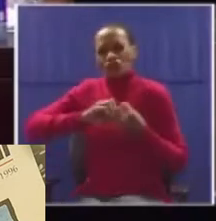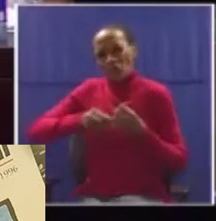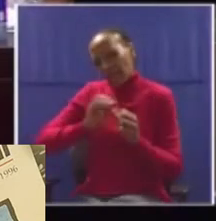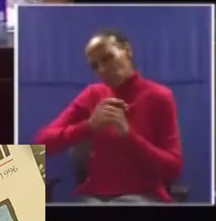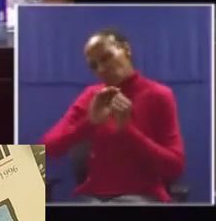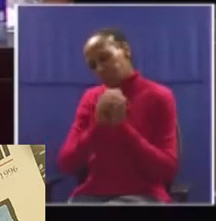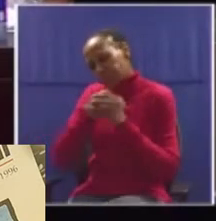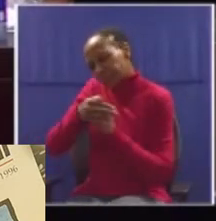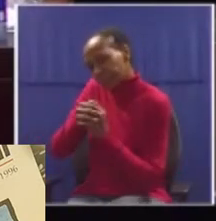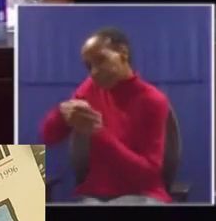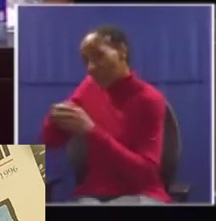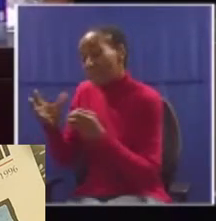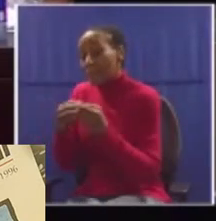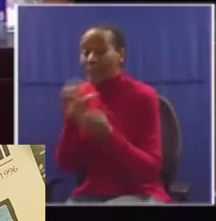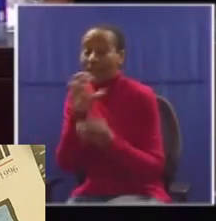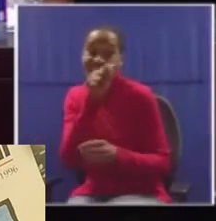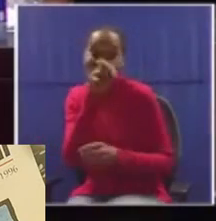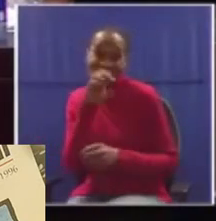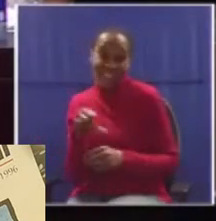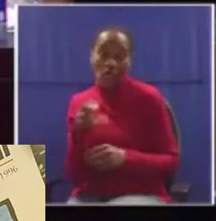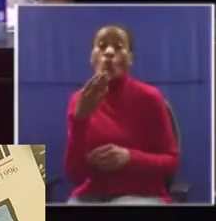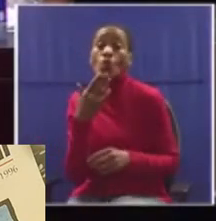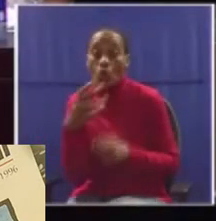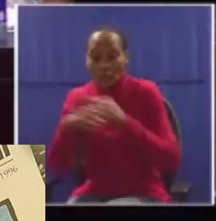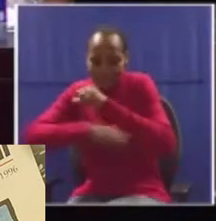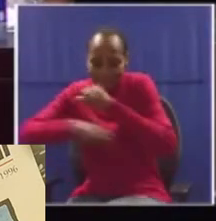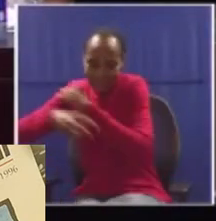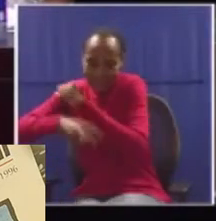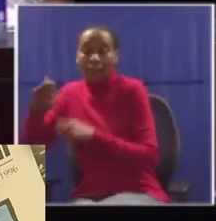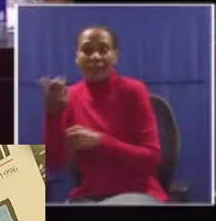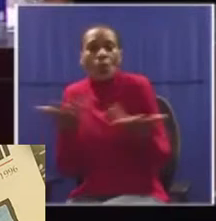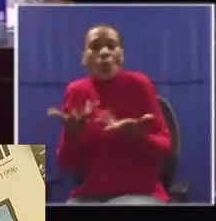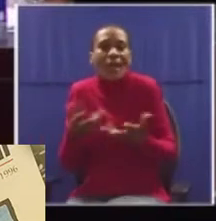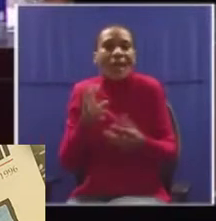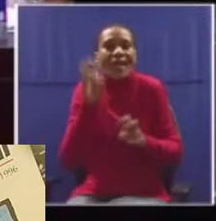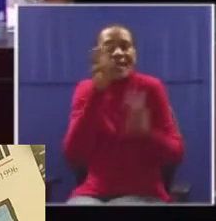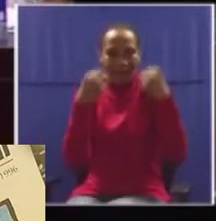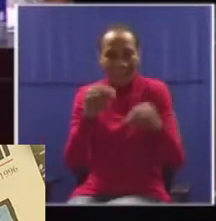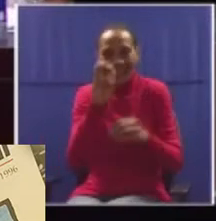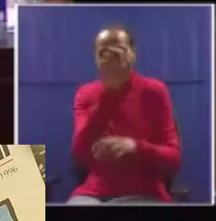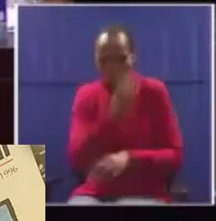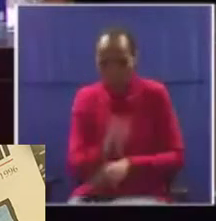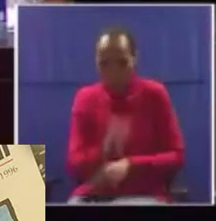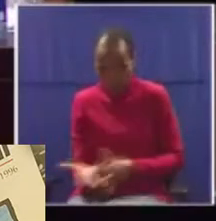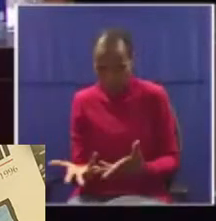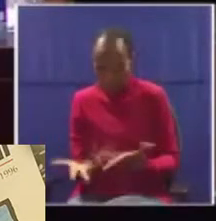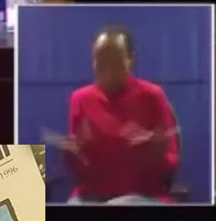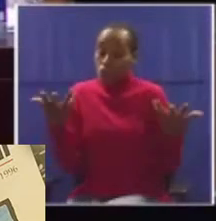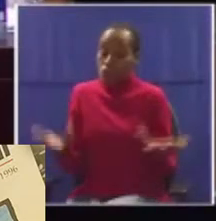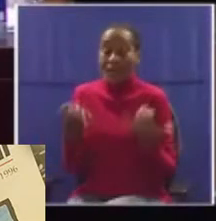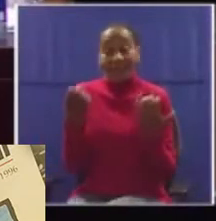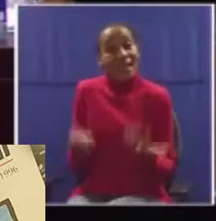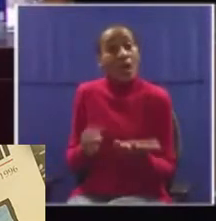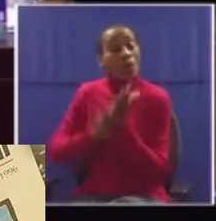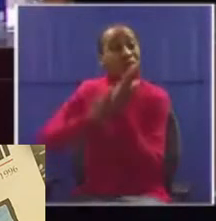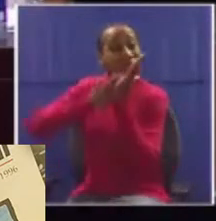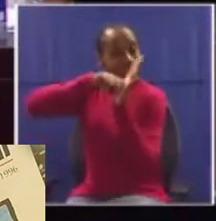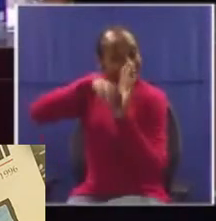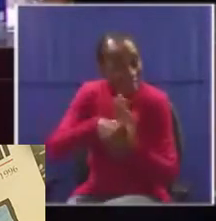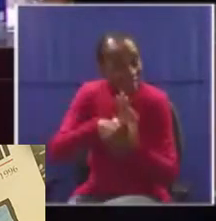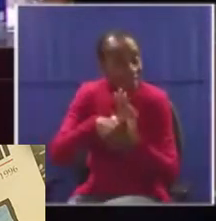of senior ANC politicians in the fifth at escom gray listing is correlated with a decline in market